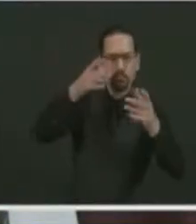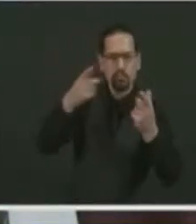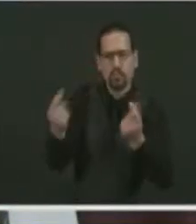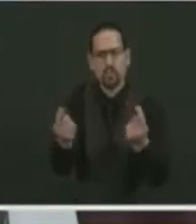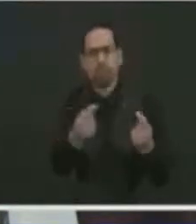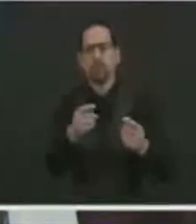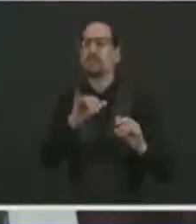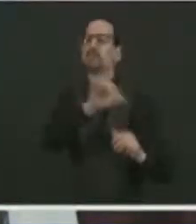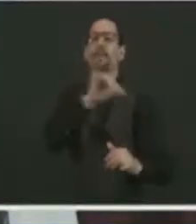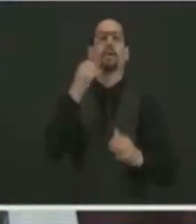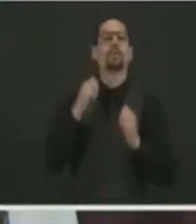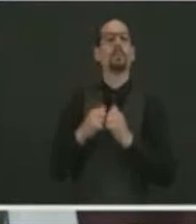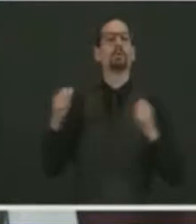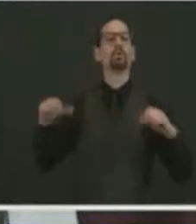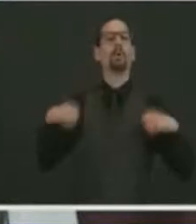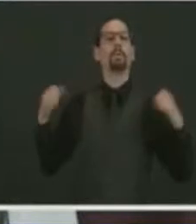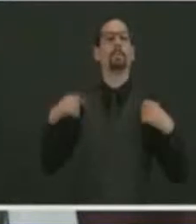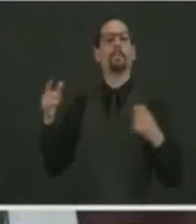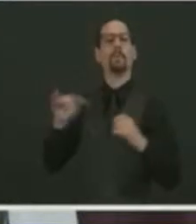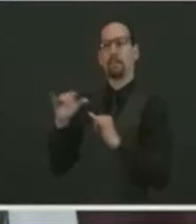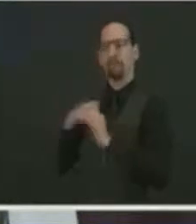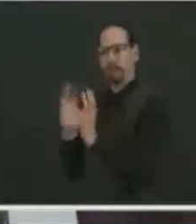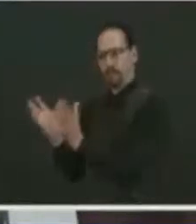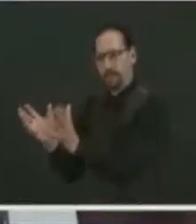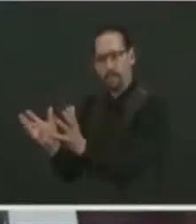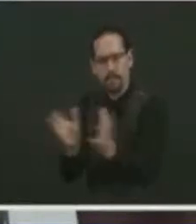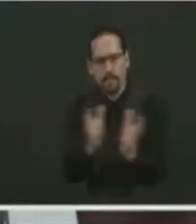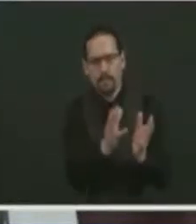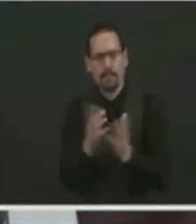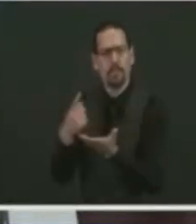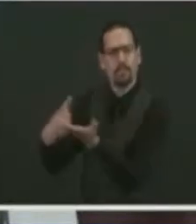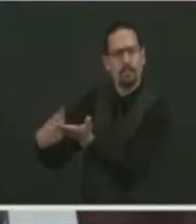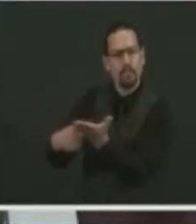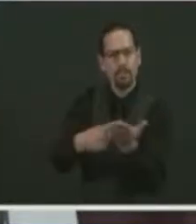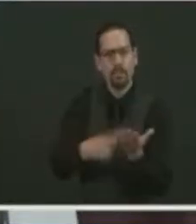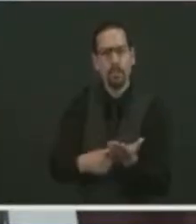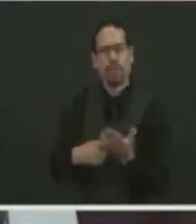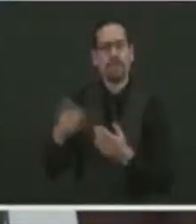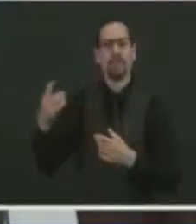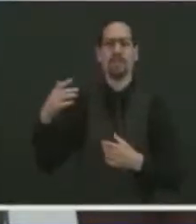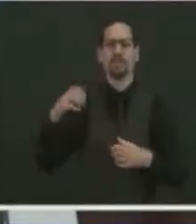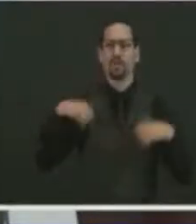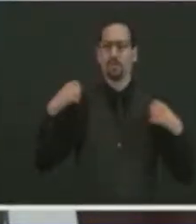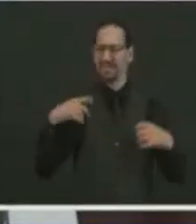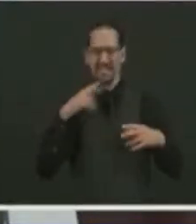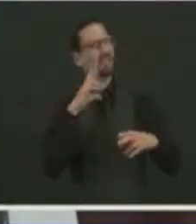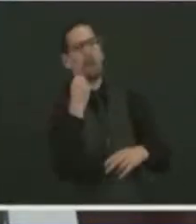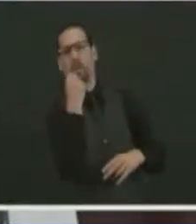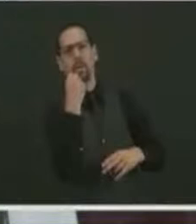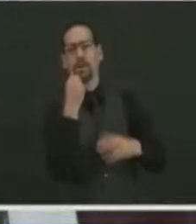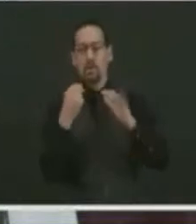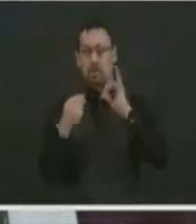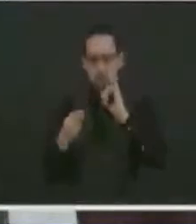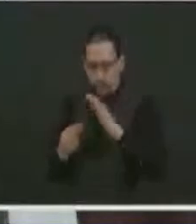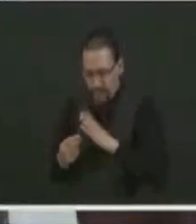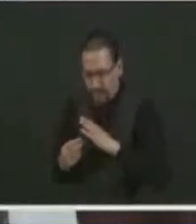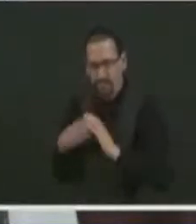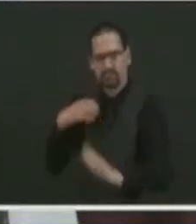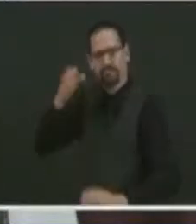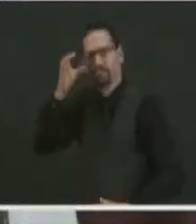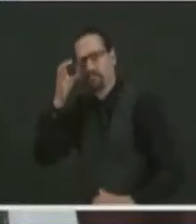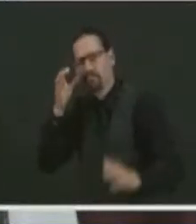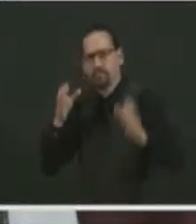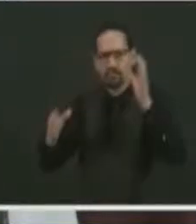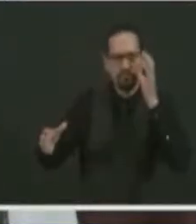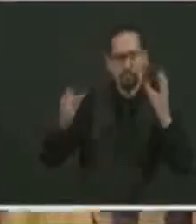should do, and if they say to us that is not feasible, but we can get the same result with a different way, then we want to do